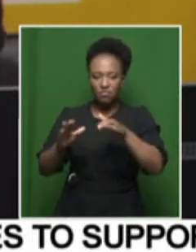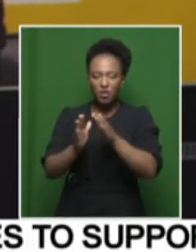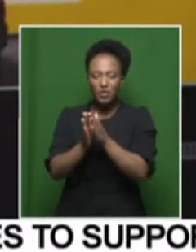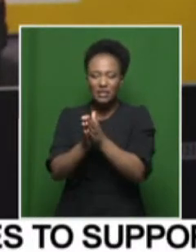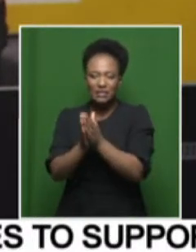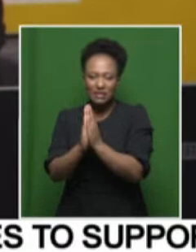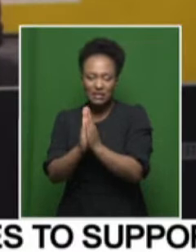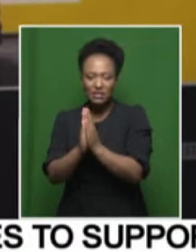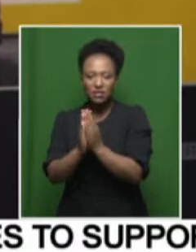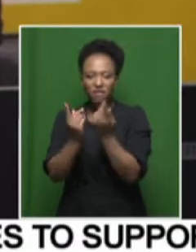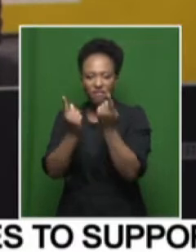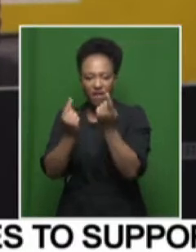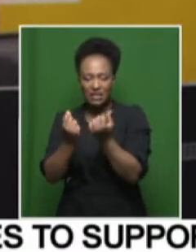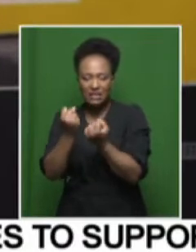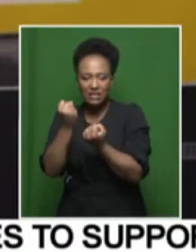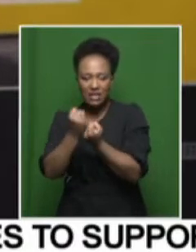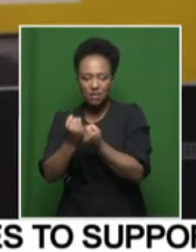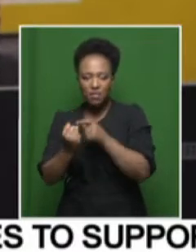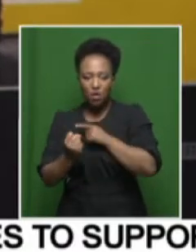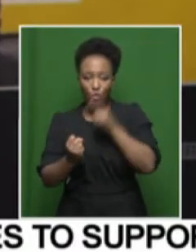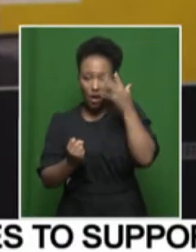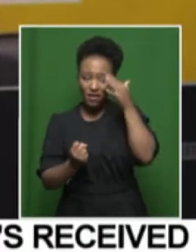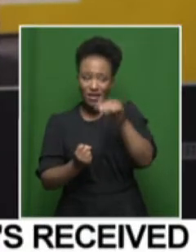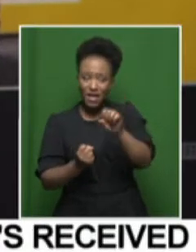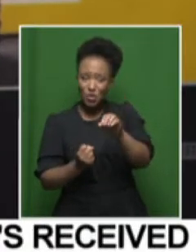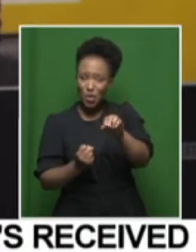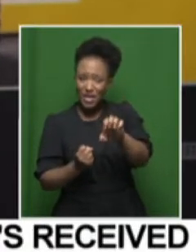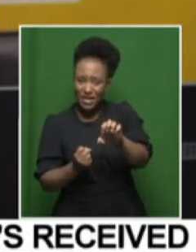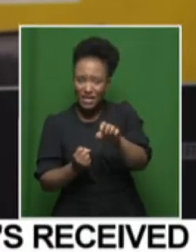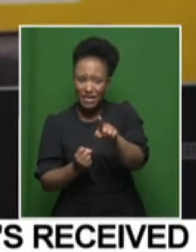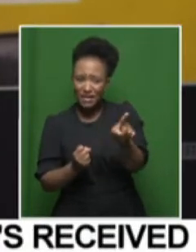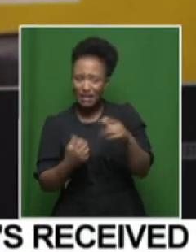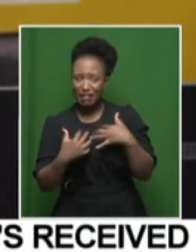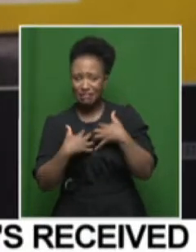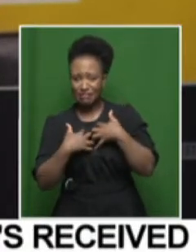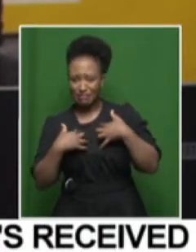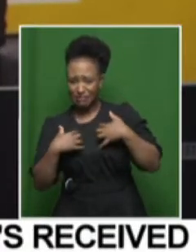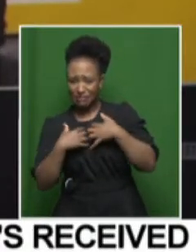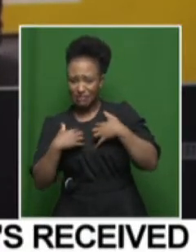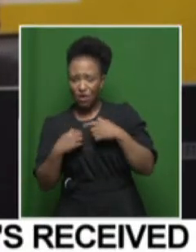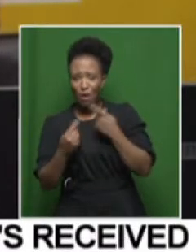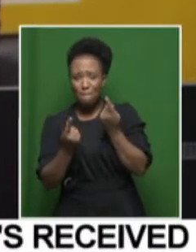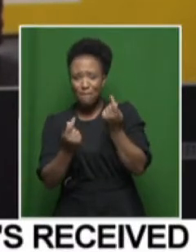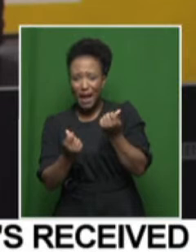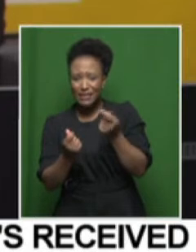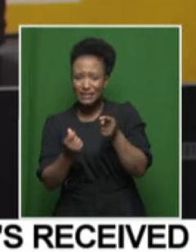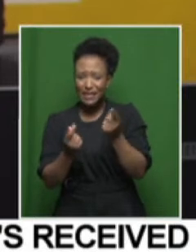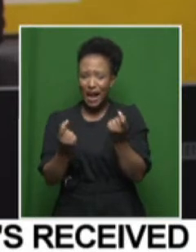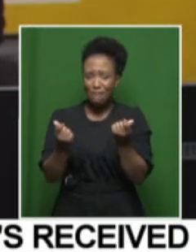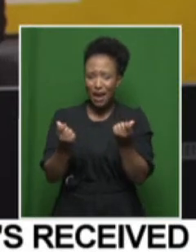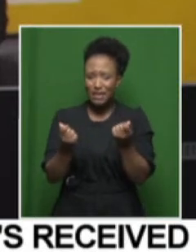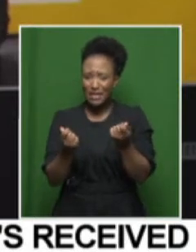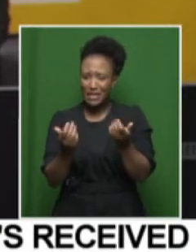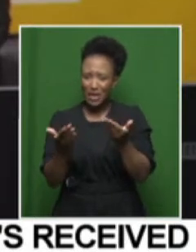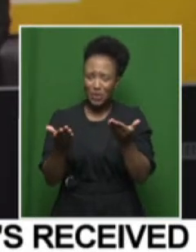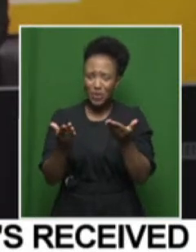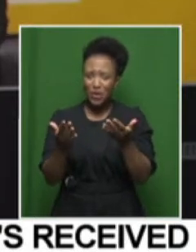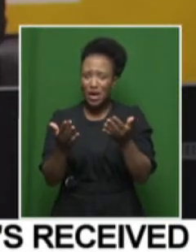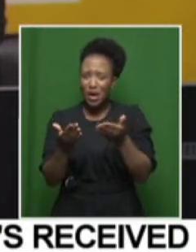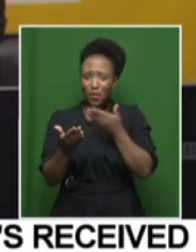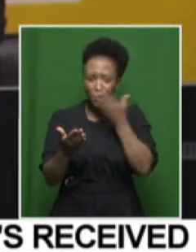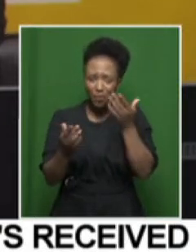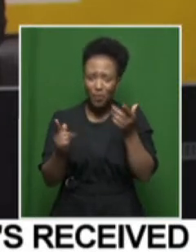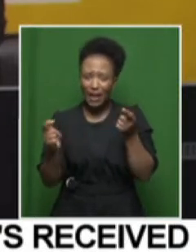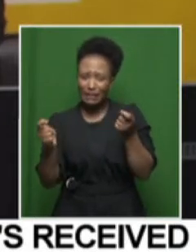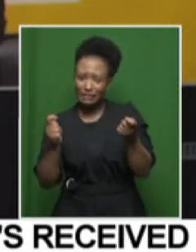from financial distressed state-owned enterprises. We need to stay vigilant and mitigate the risk